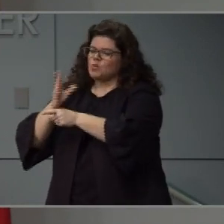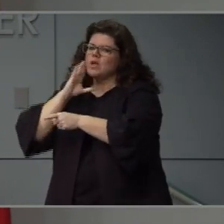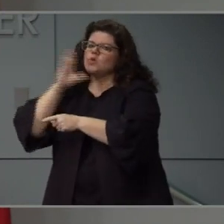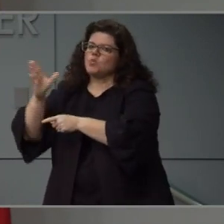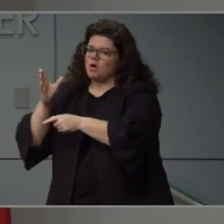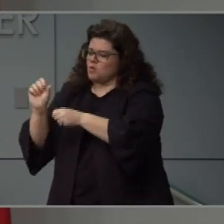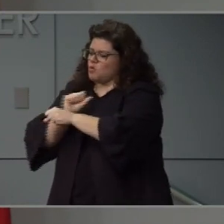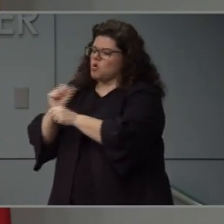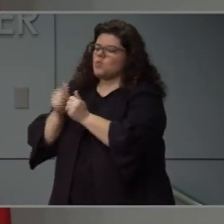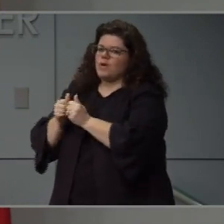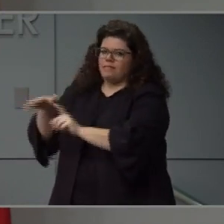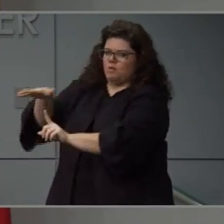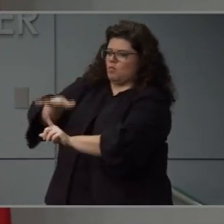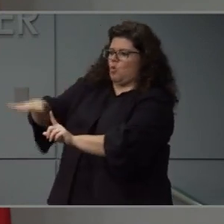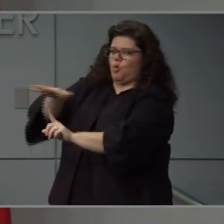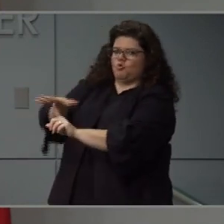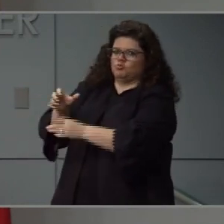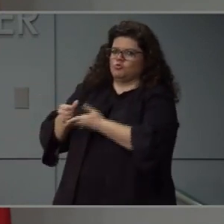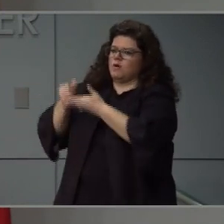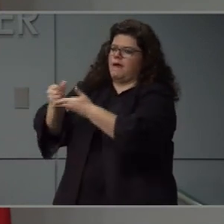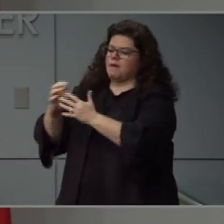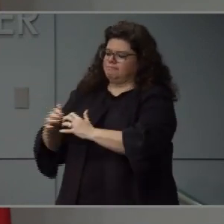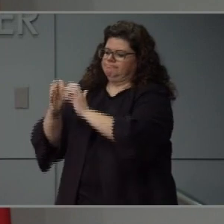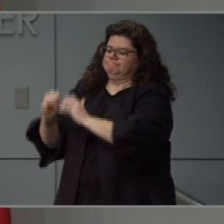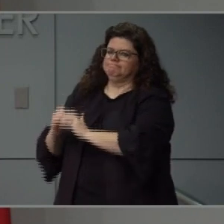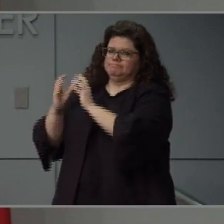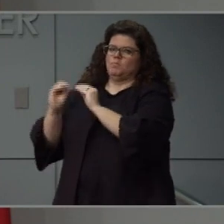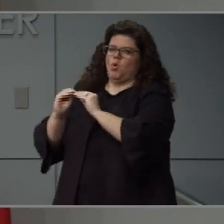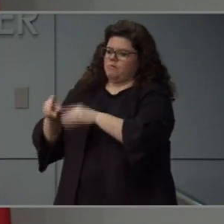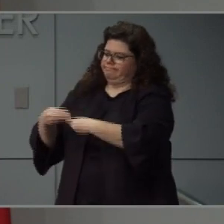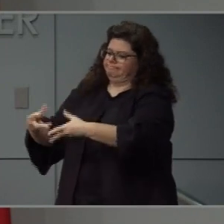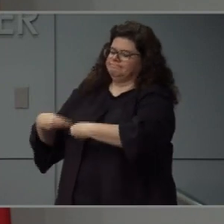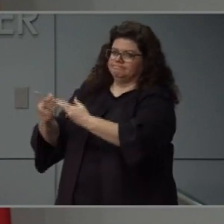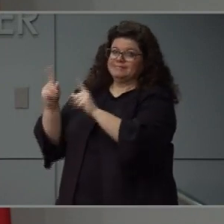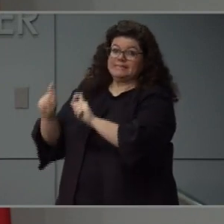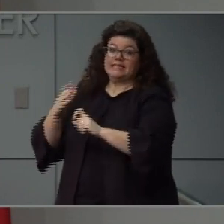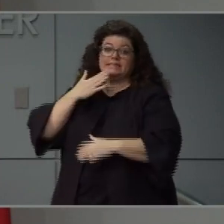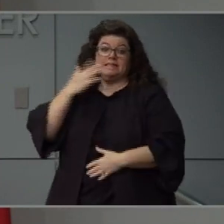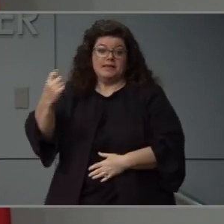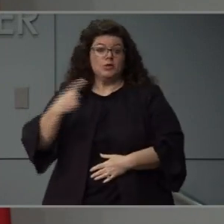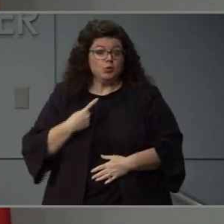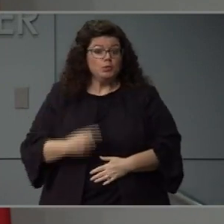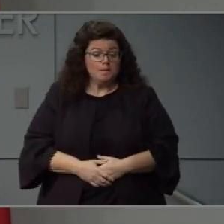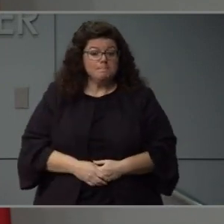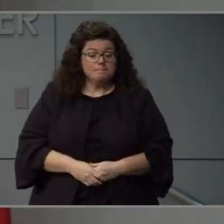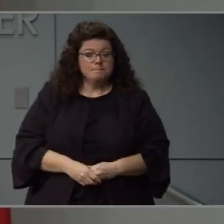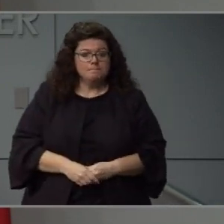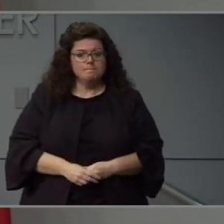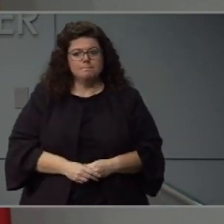local communities to get that going as soon as possible. Thank you.